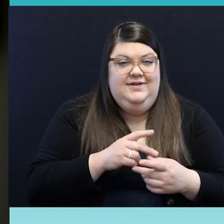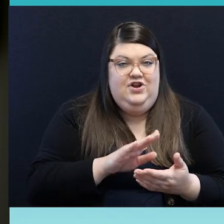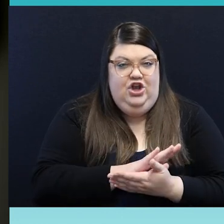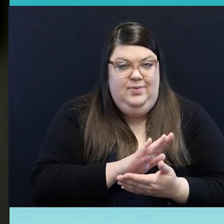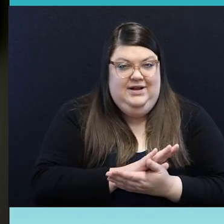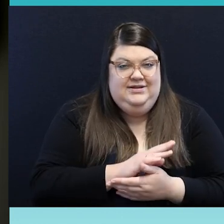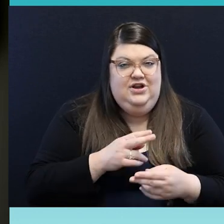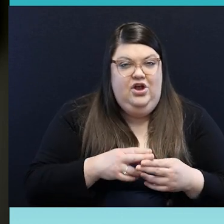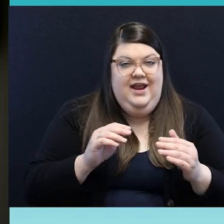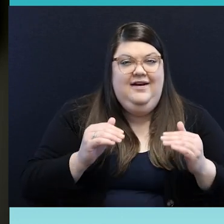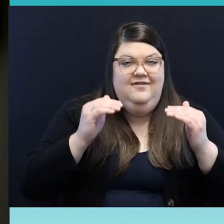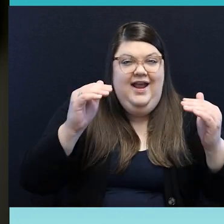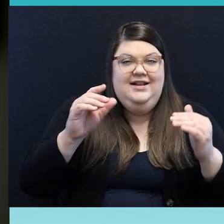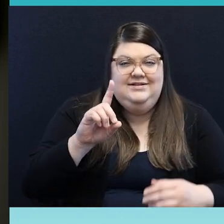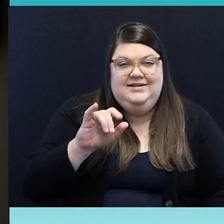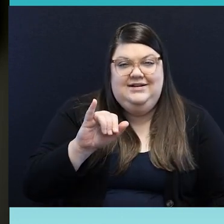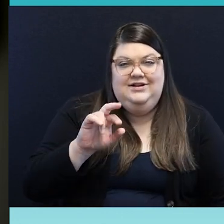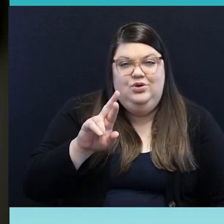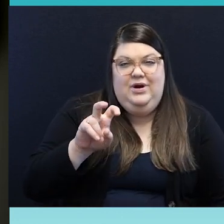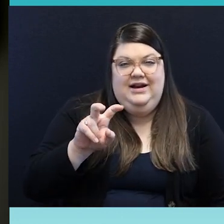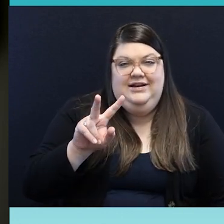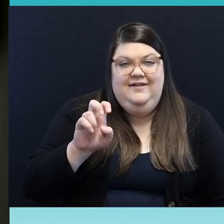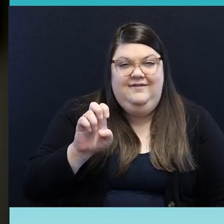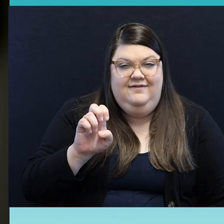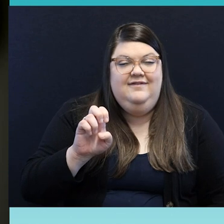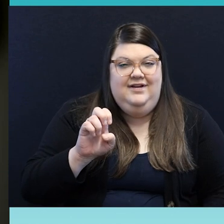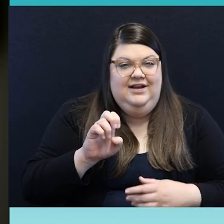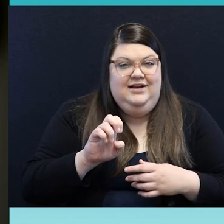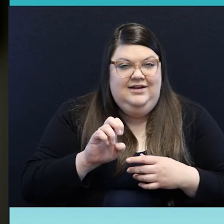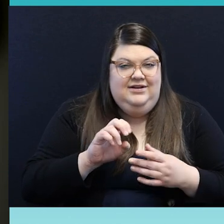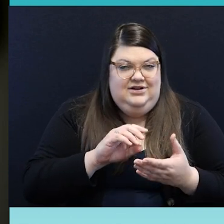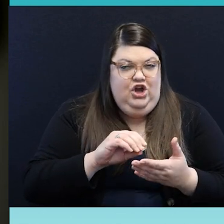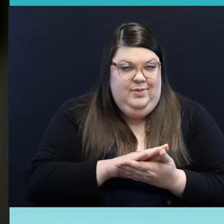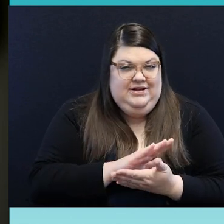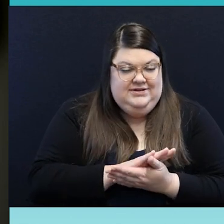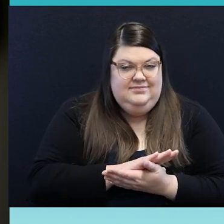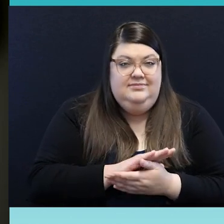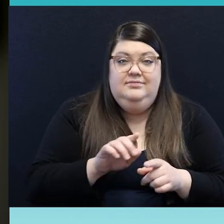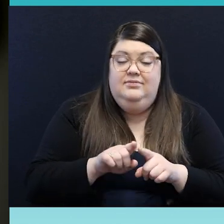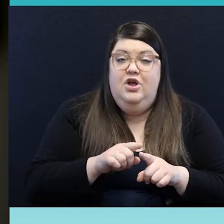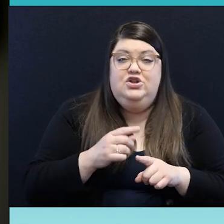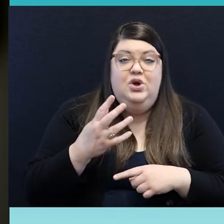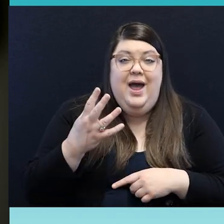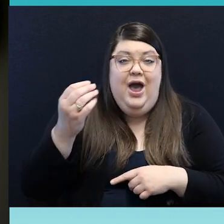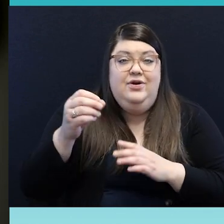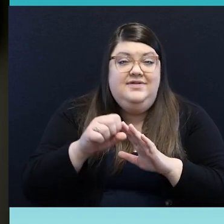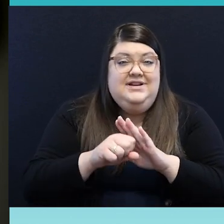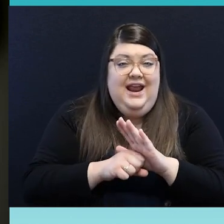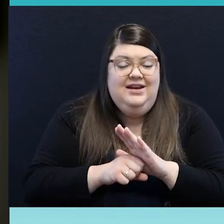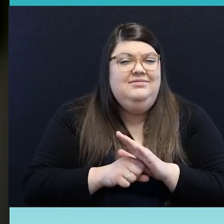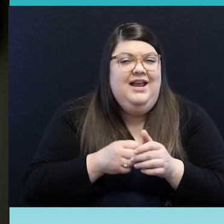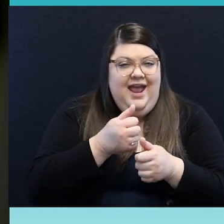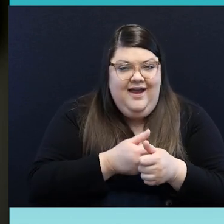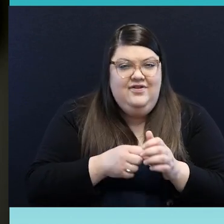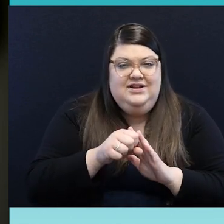as advanced directive documents. I will also share that if you are out of state, every state has pretty much